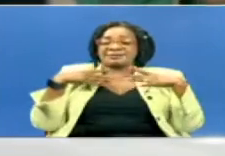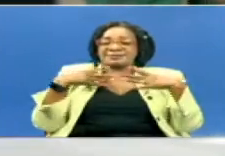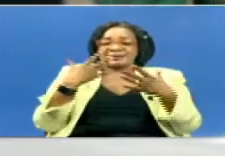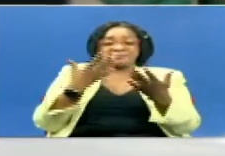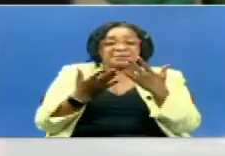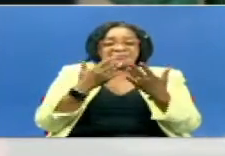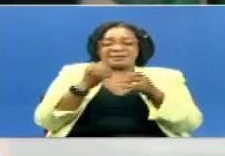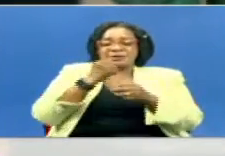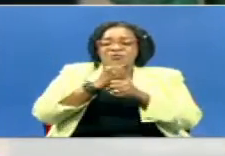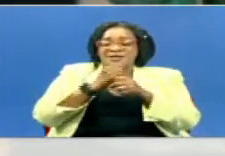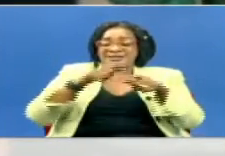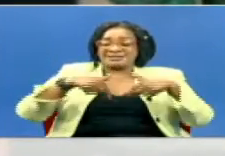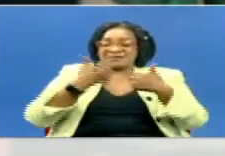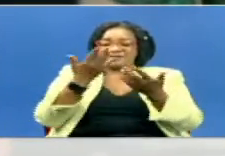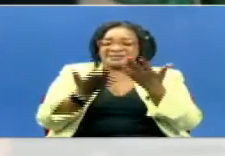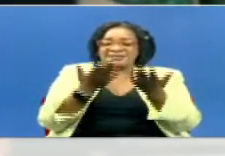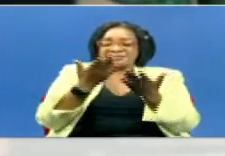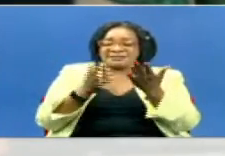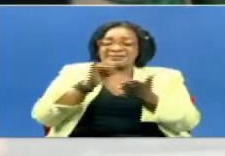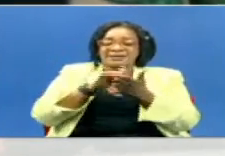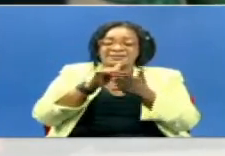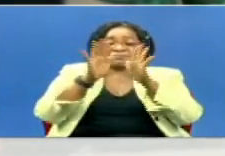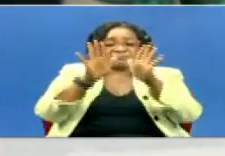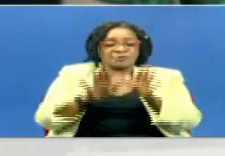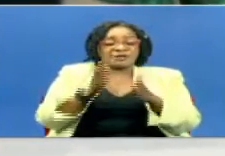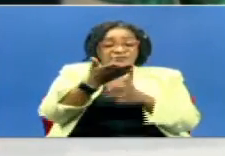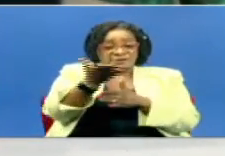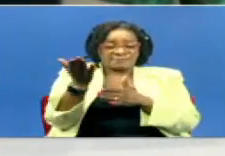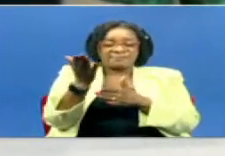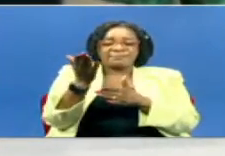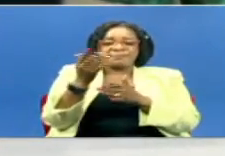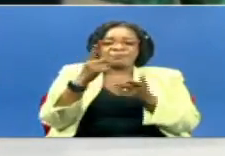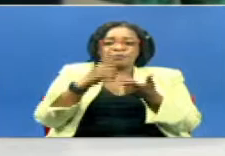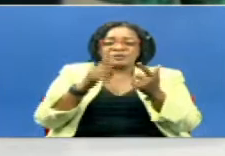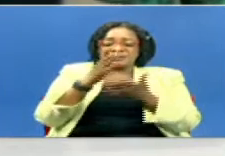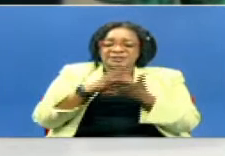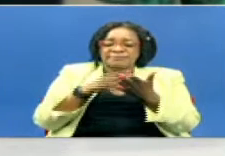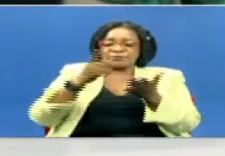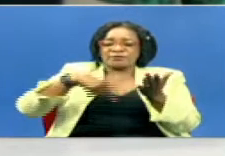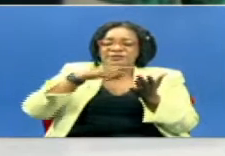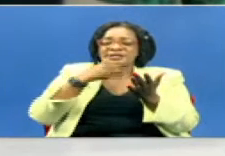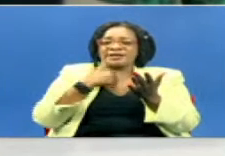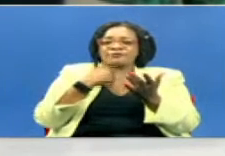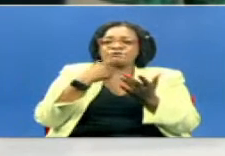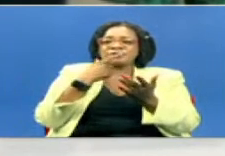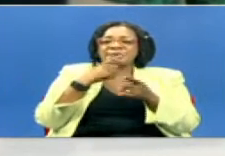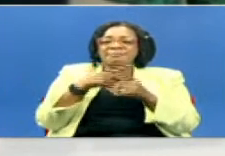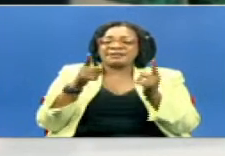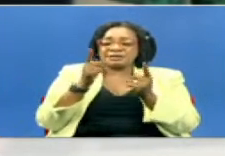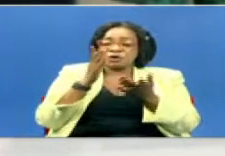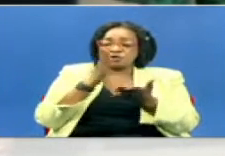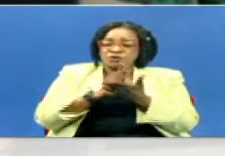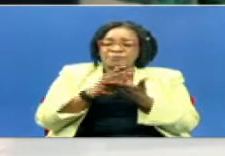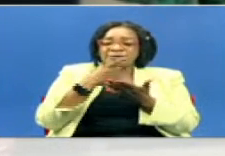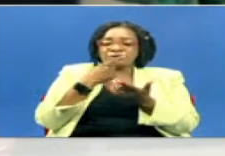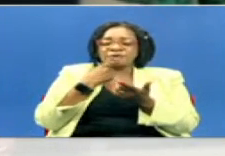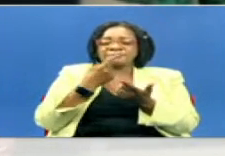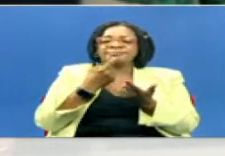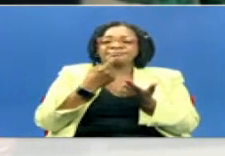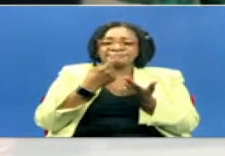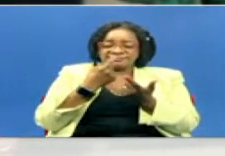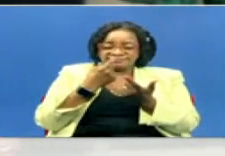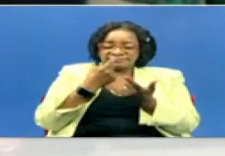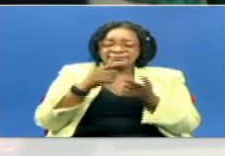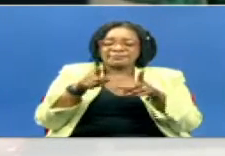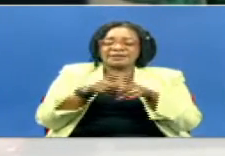self-assessment. Mm-hmm. That may be more useful to them than what some of us have to say. But truth be told, as the leaders of